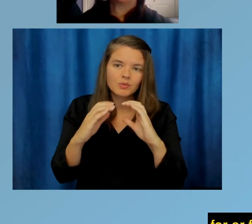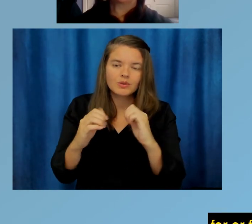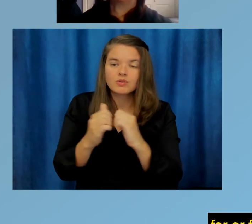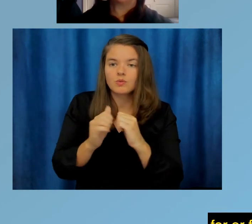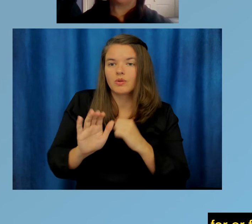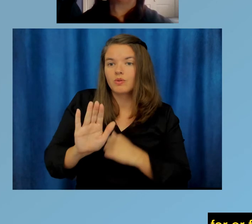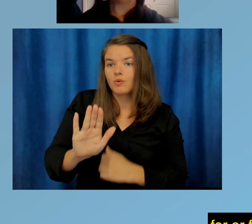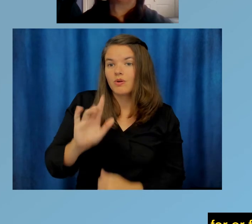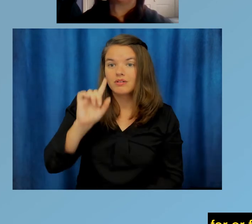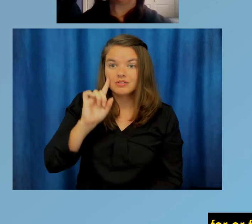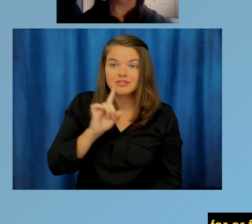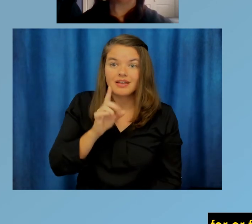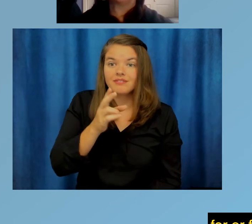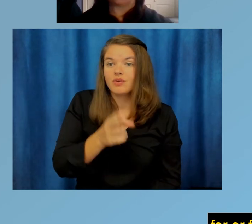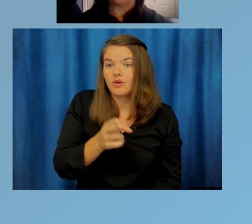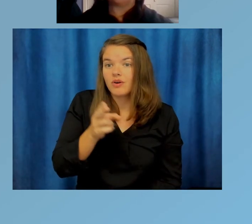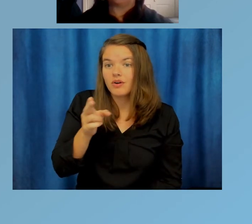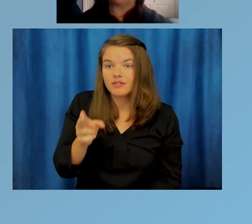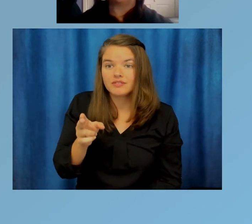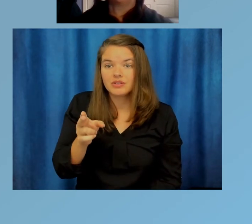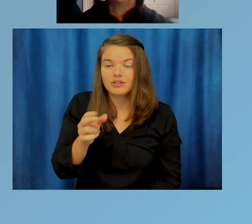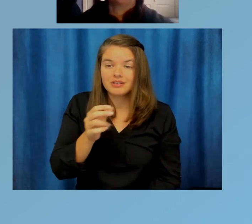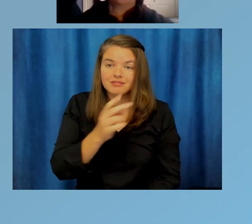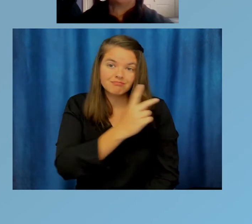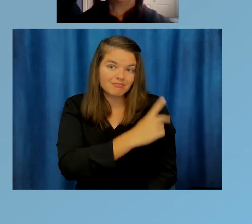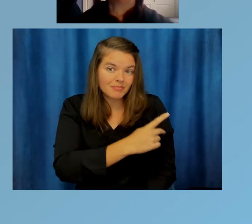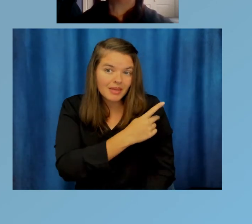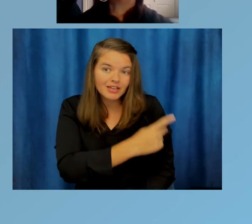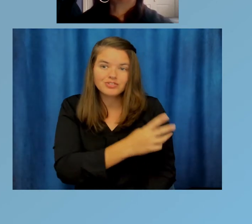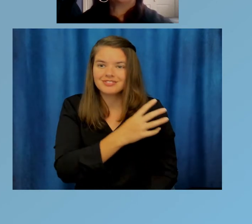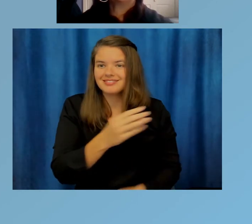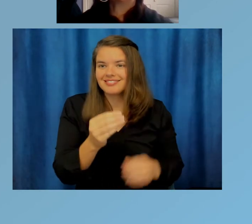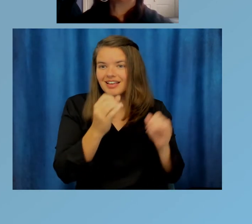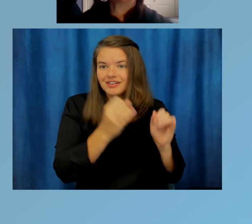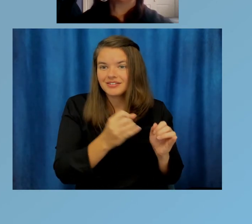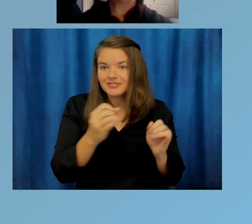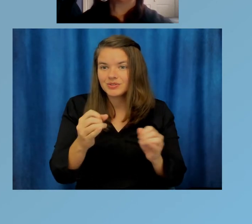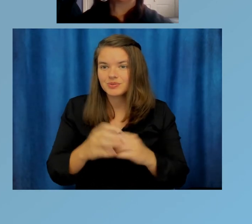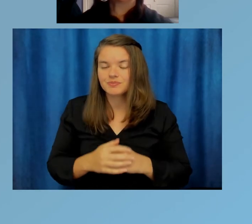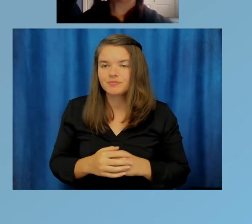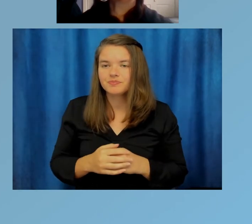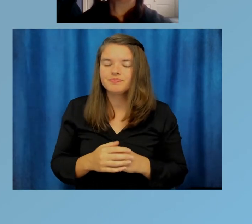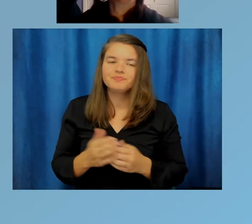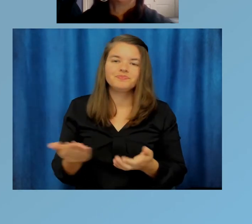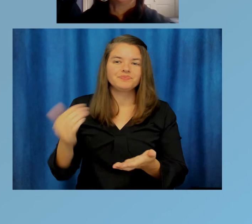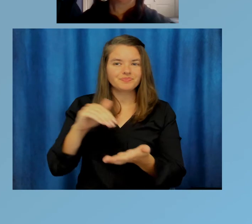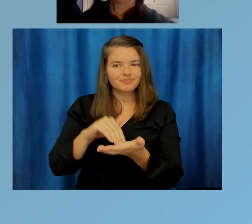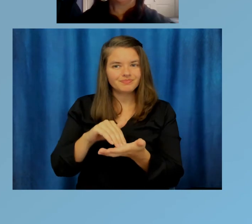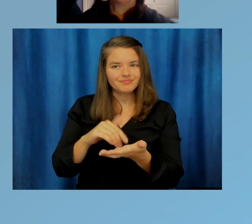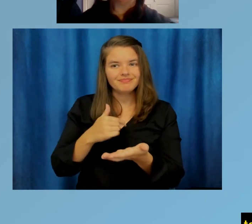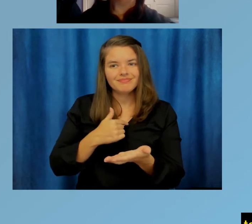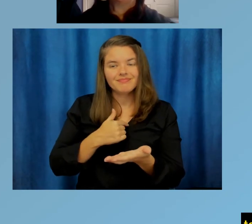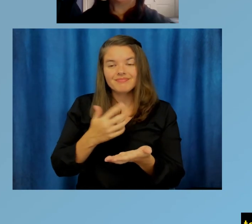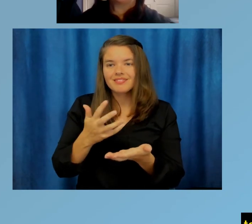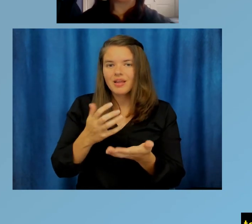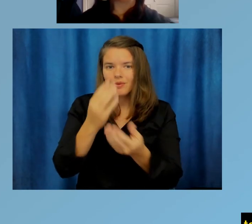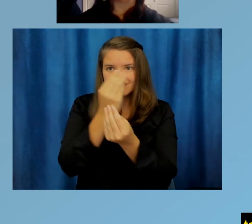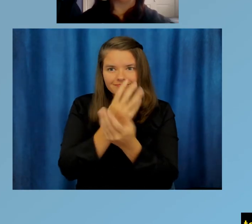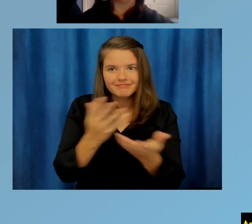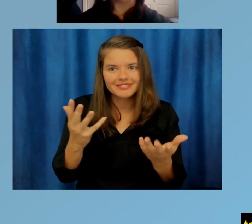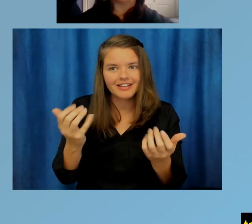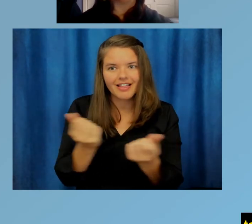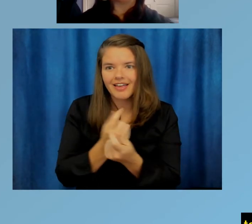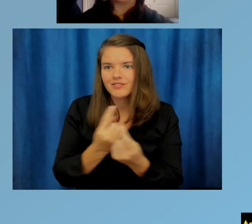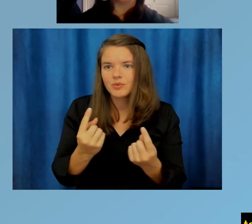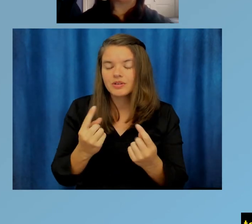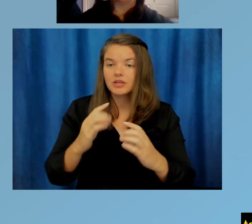easier for communication with your deaf and hard of hearing um, patients and individuals. So again, I'd